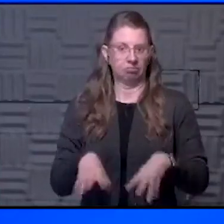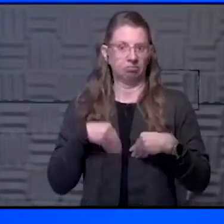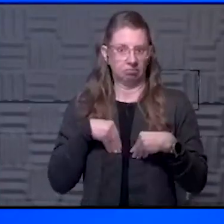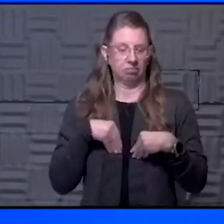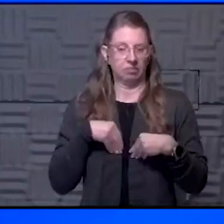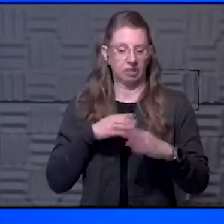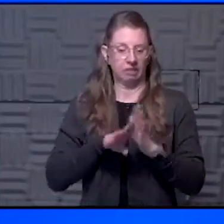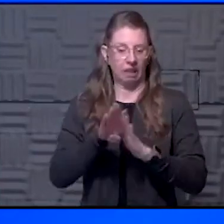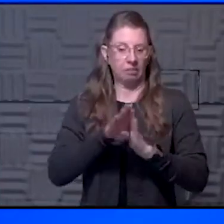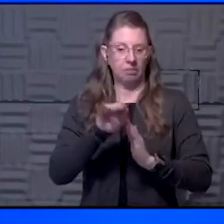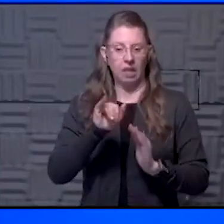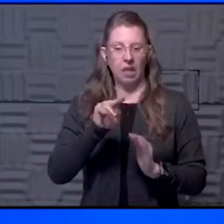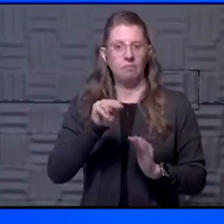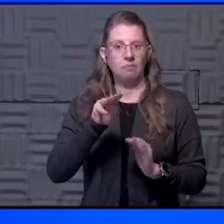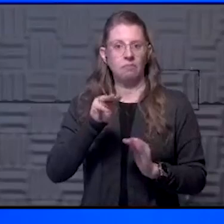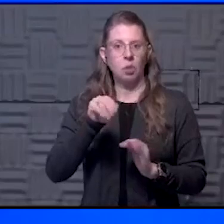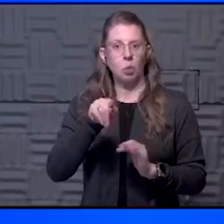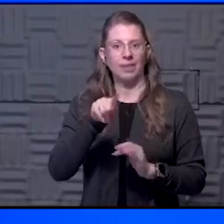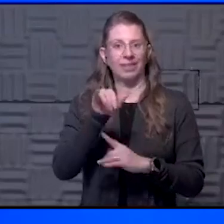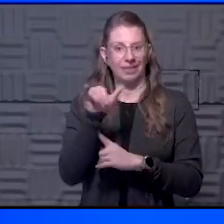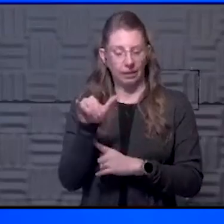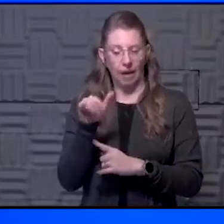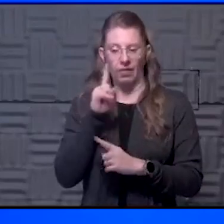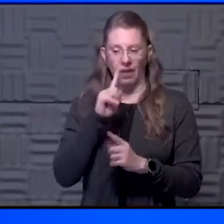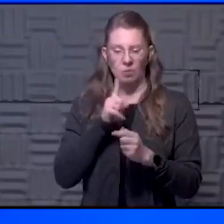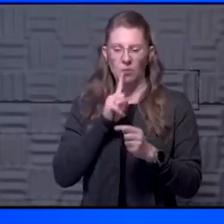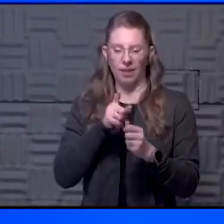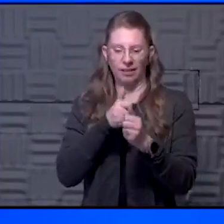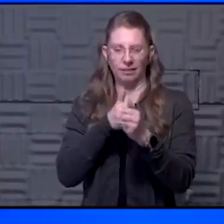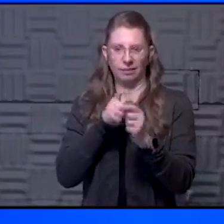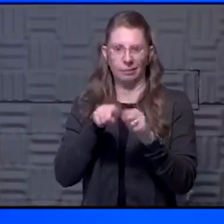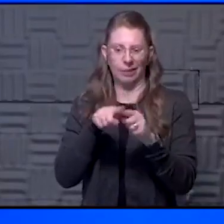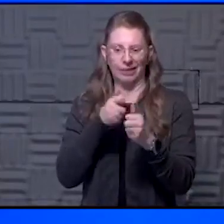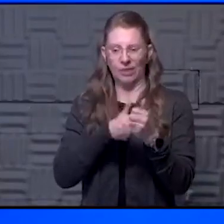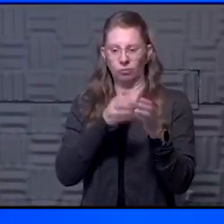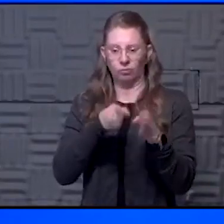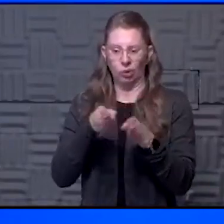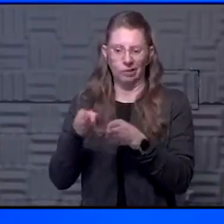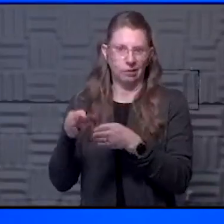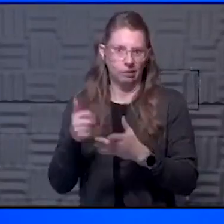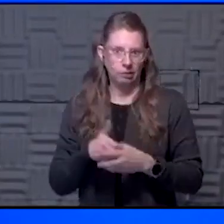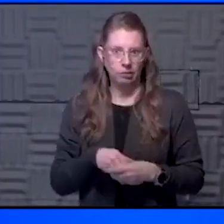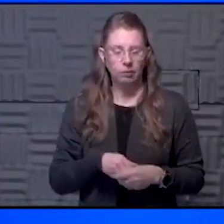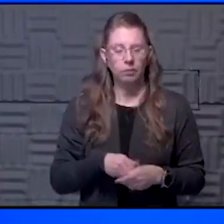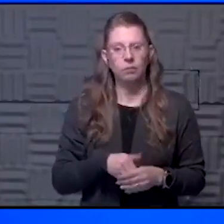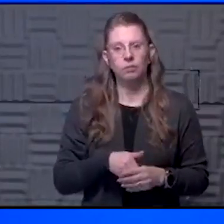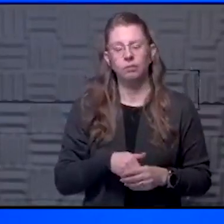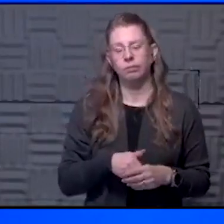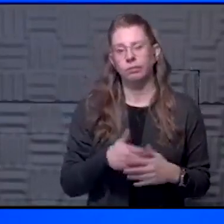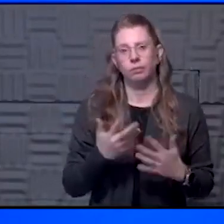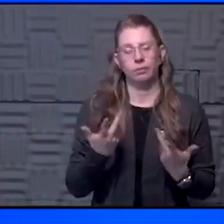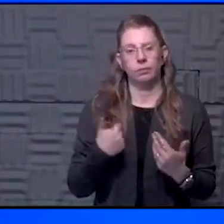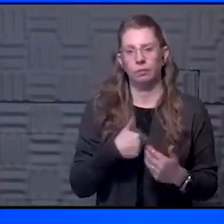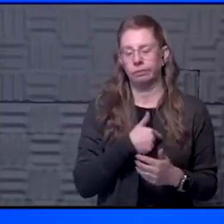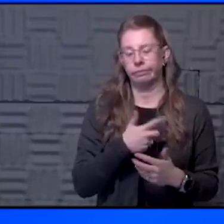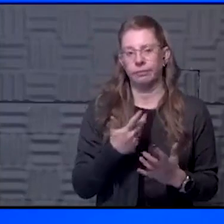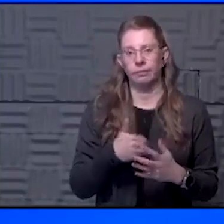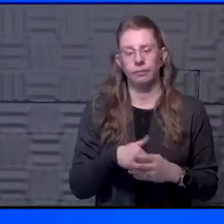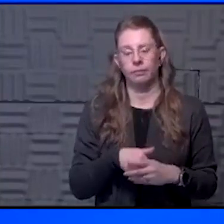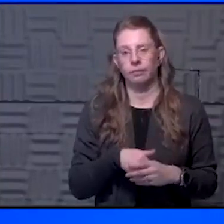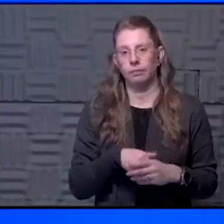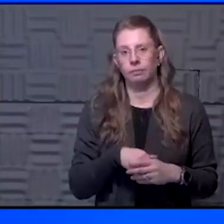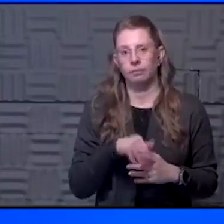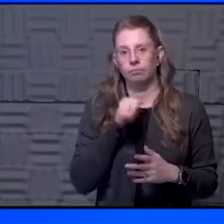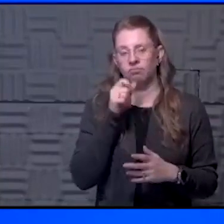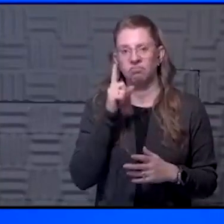immunity. The same thing for this. I think it's individual. We just don't, I